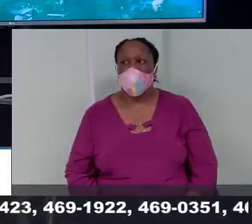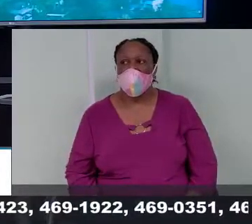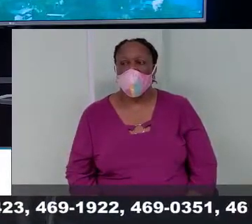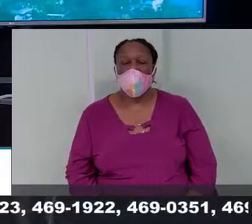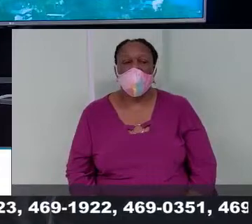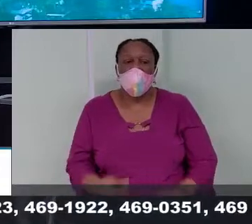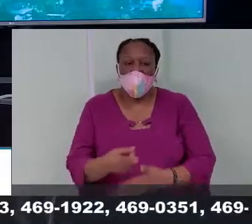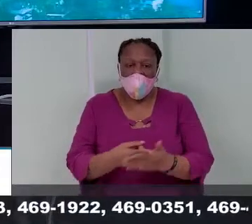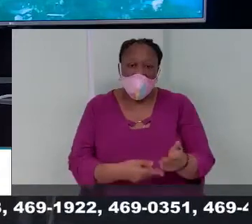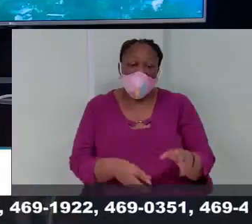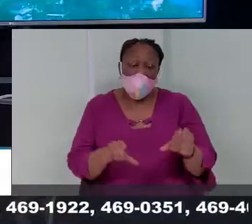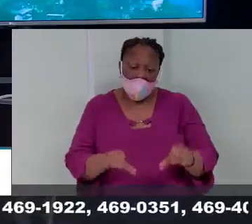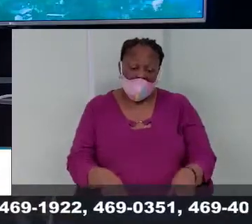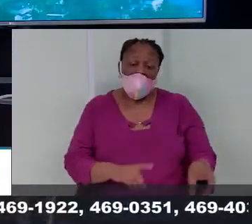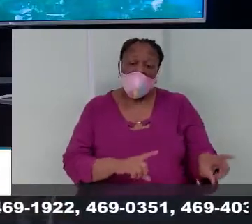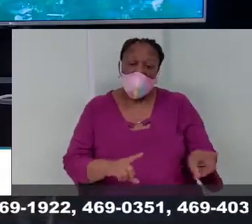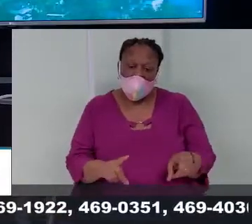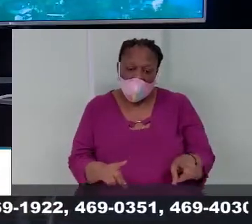are to do.